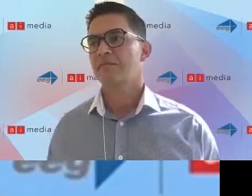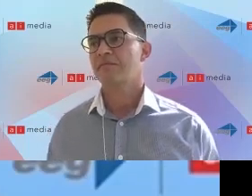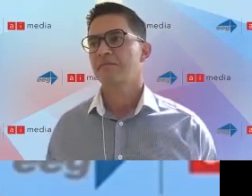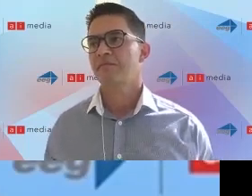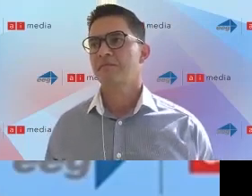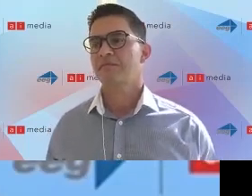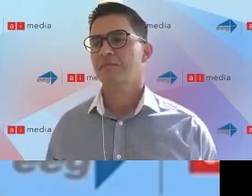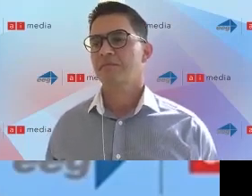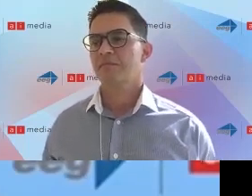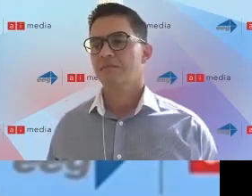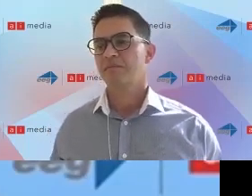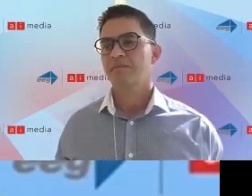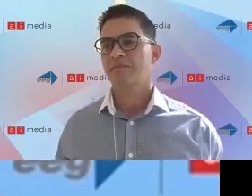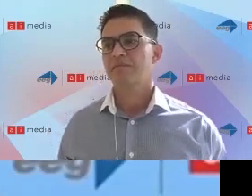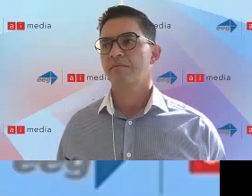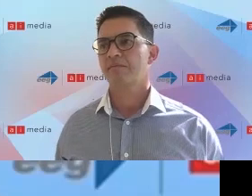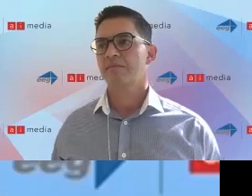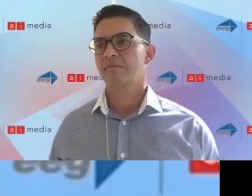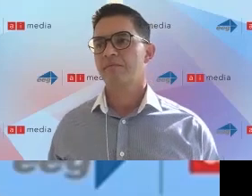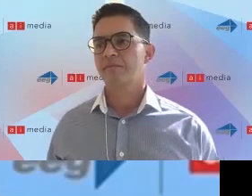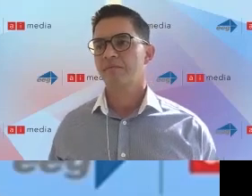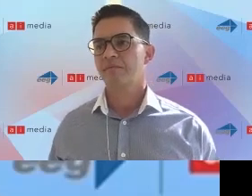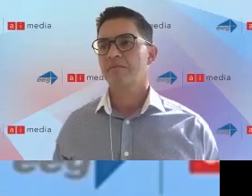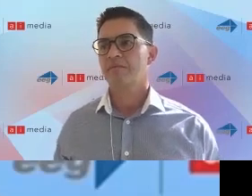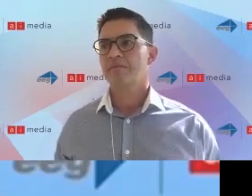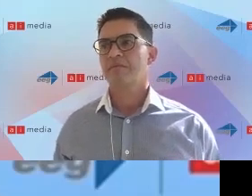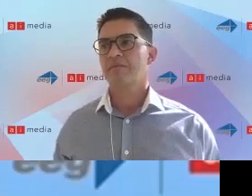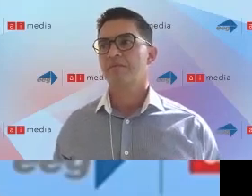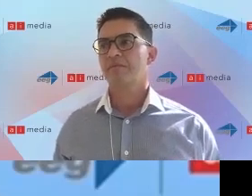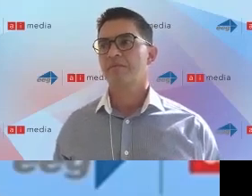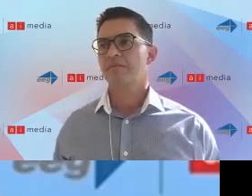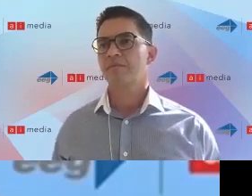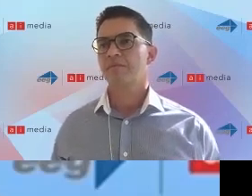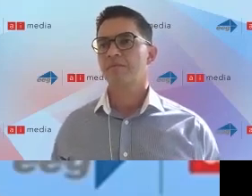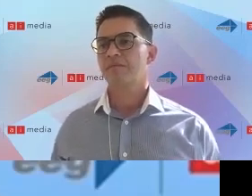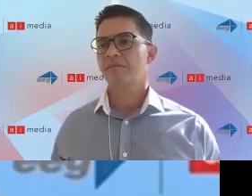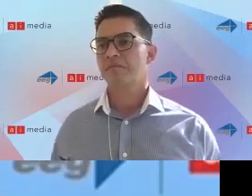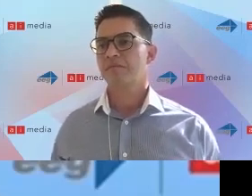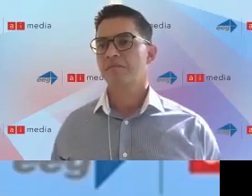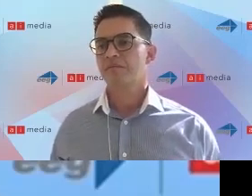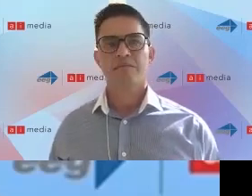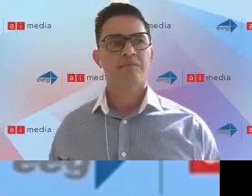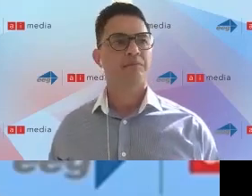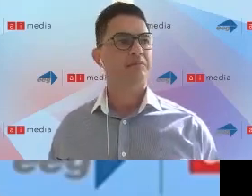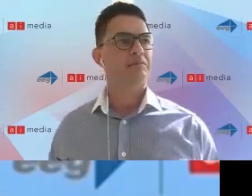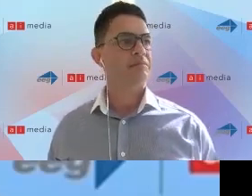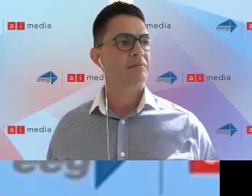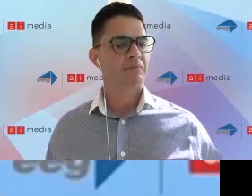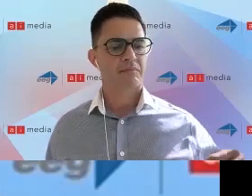rapidly to software-based IP standards and maturing as an IT and cloud